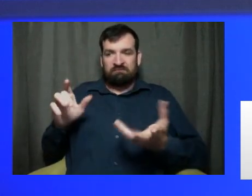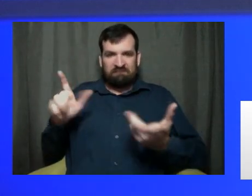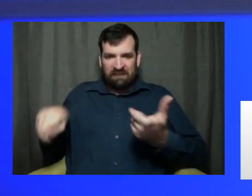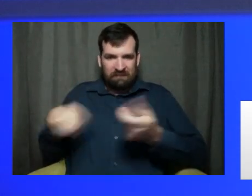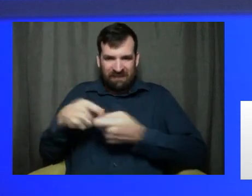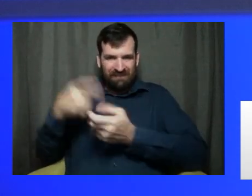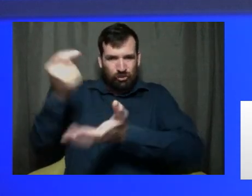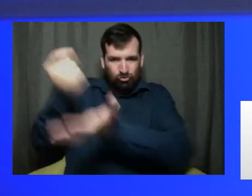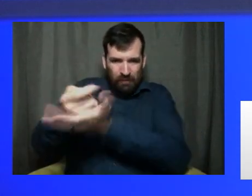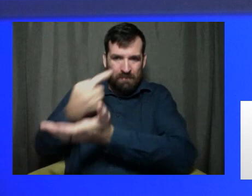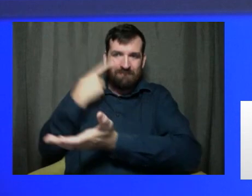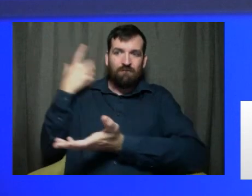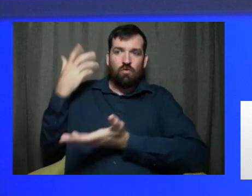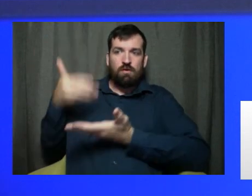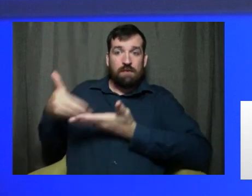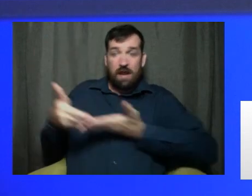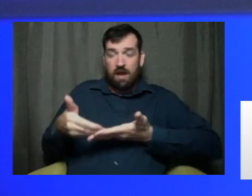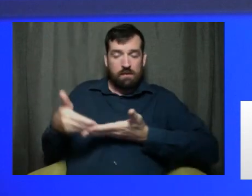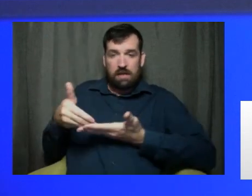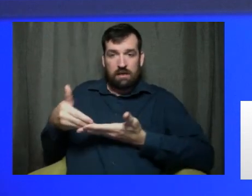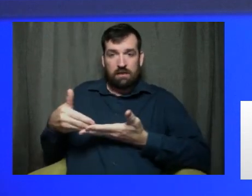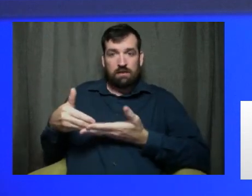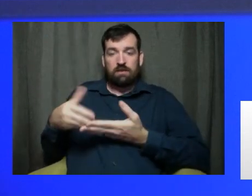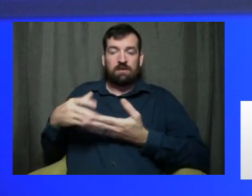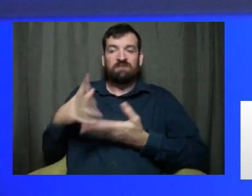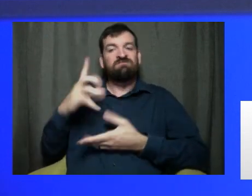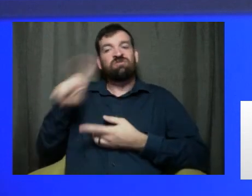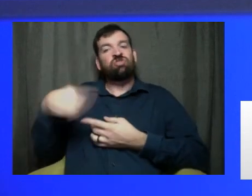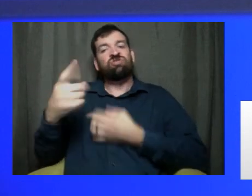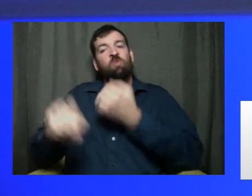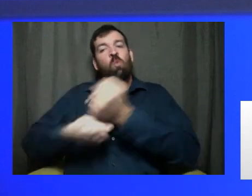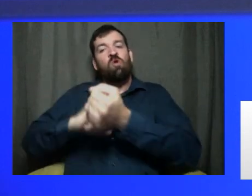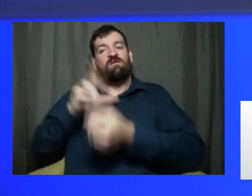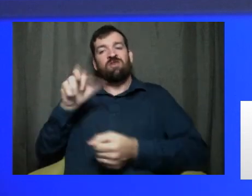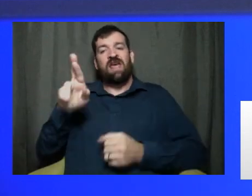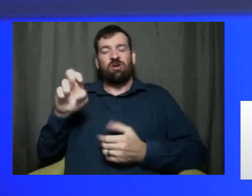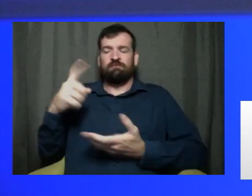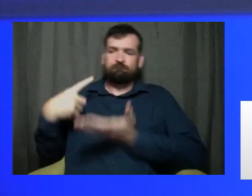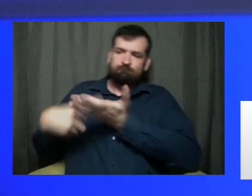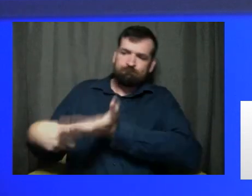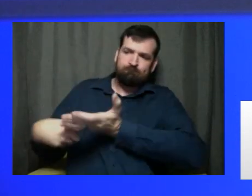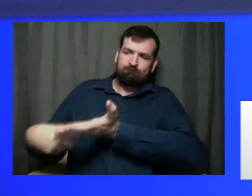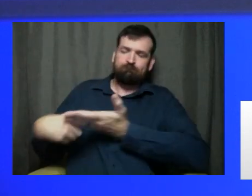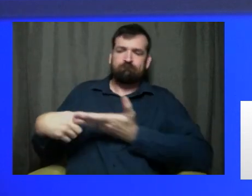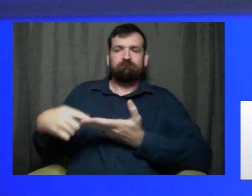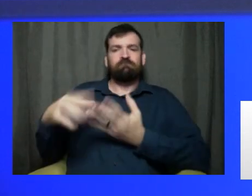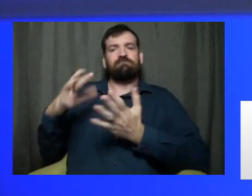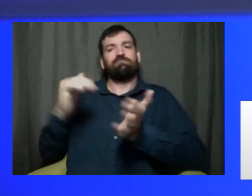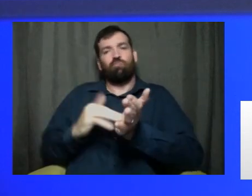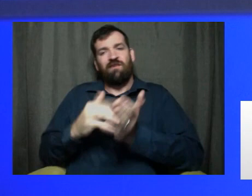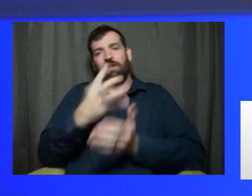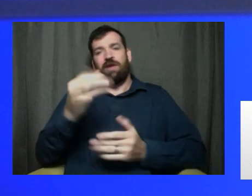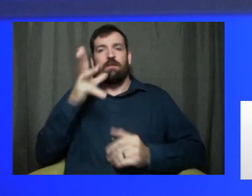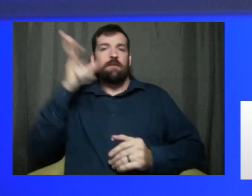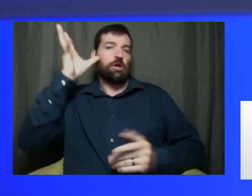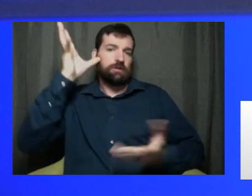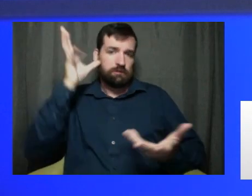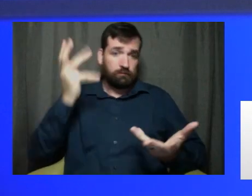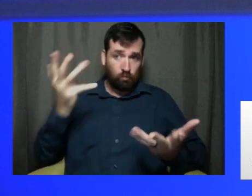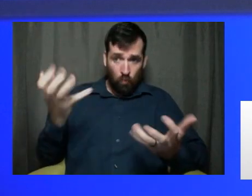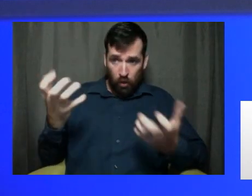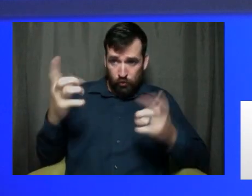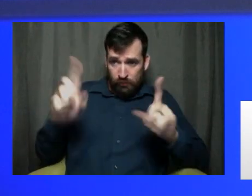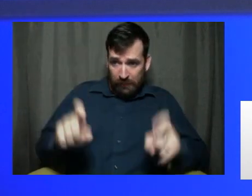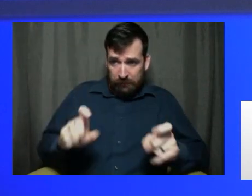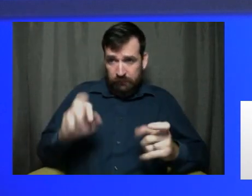for COVID in babies beyond doing supportive care. That was really a discussion between the provider and the parents as to whether or not they wanted to have that test